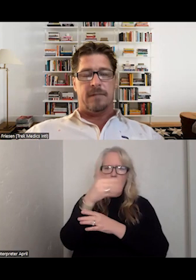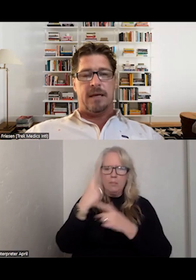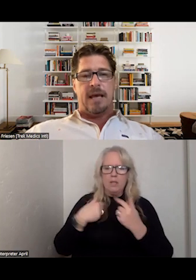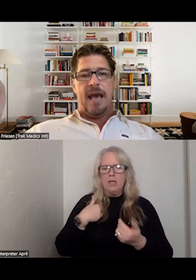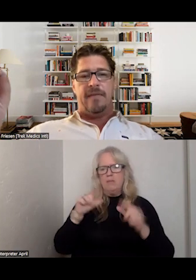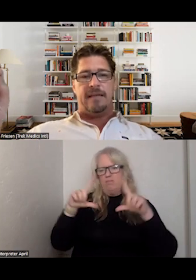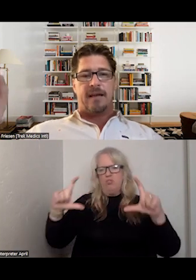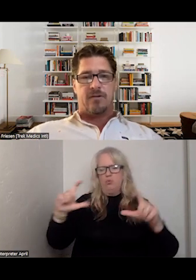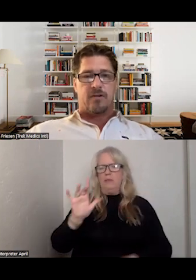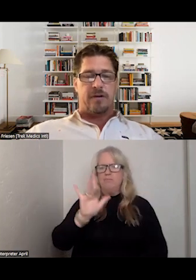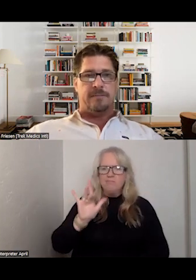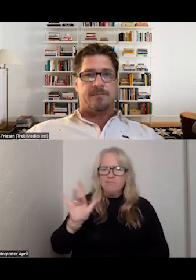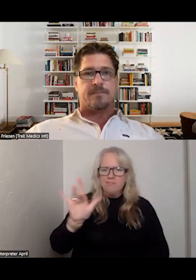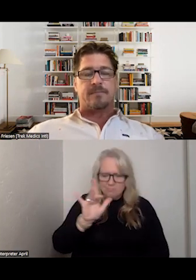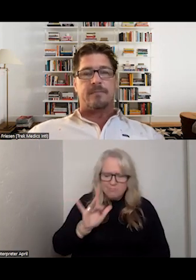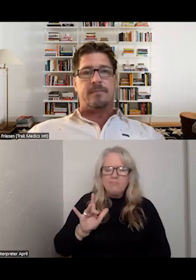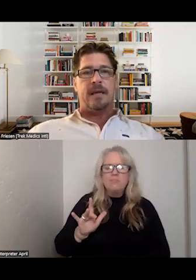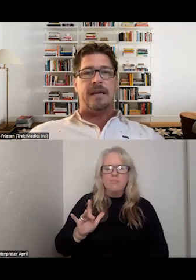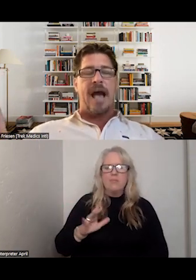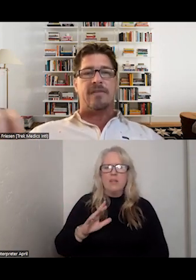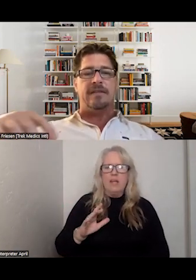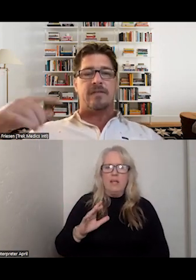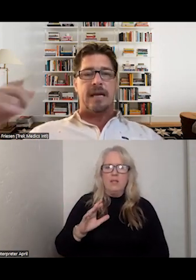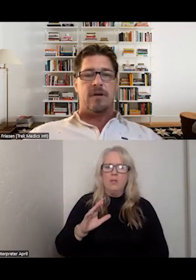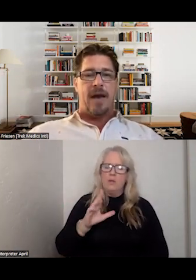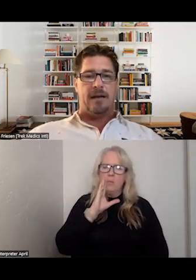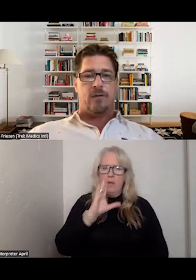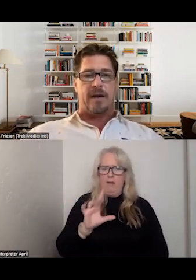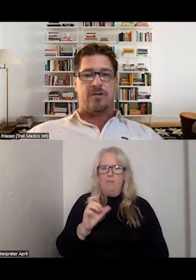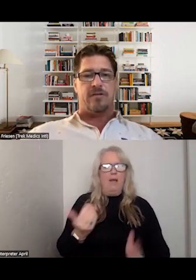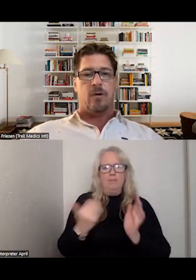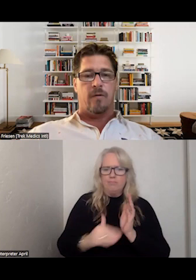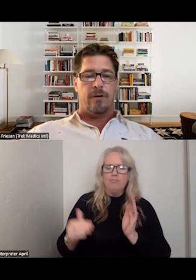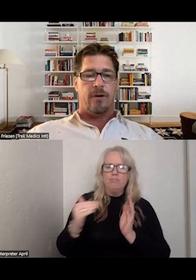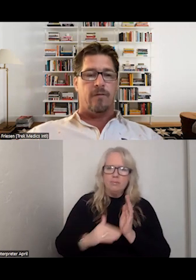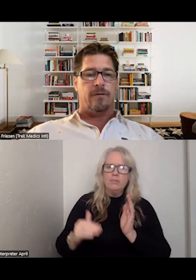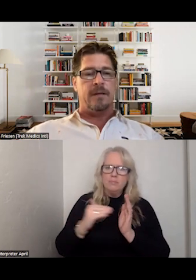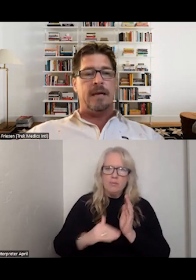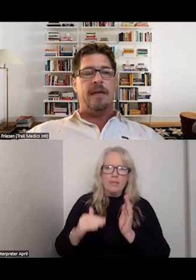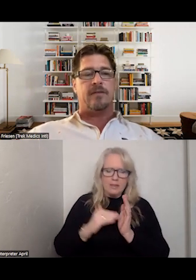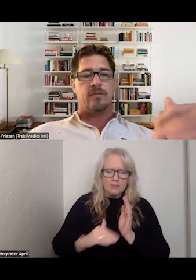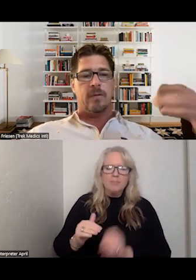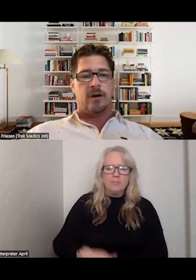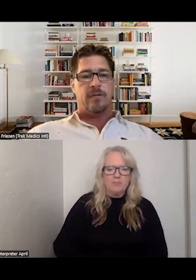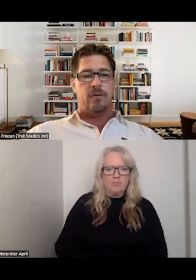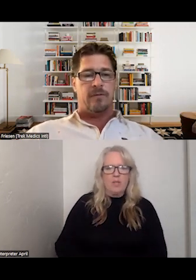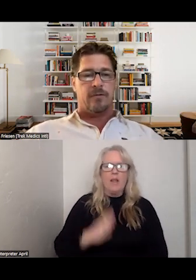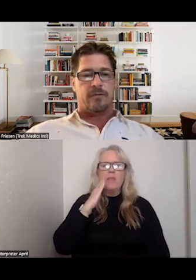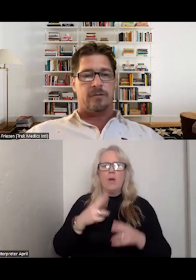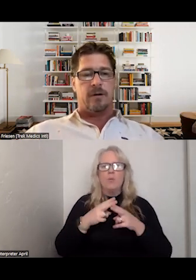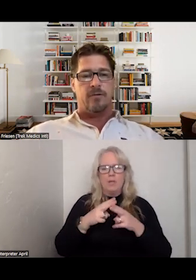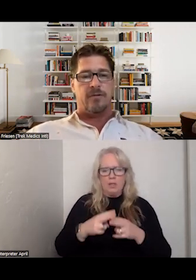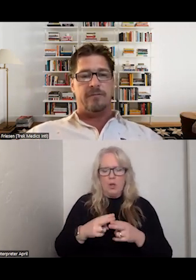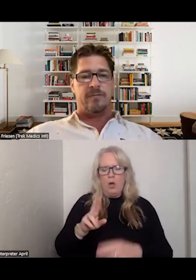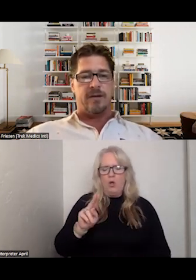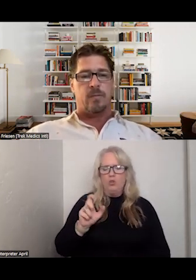screen. And that touch screen is asking the same repetitive questions over and over. And this is what we call the